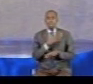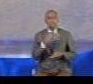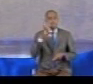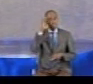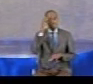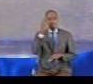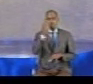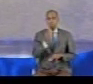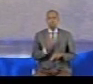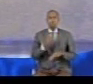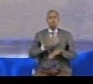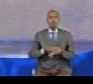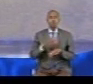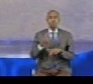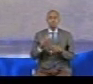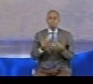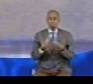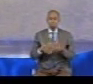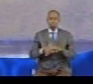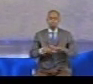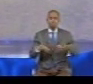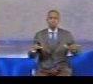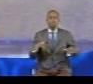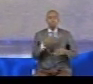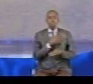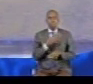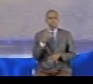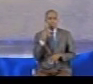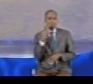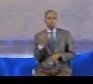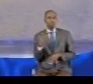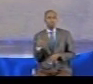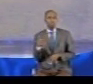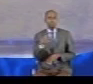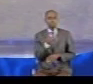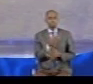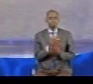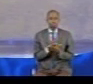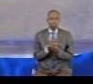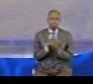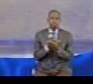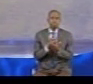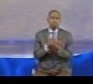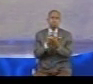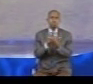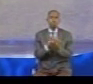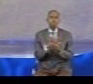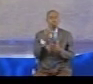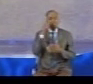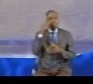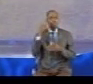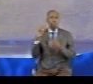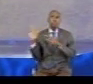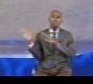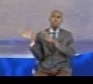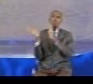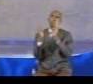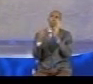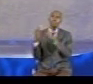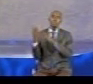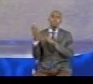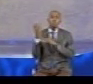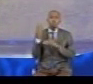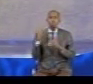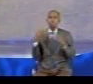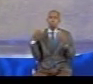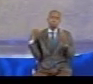land. And he saw them toiling in rowing, for the wind was contrary unto